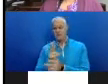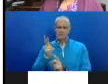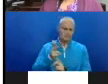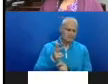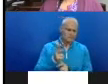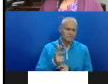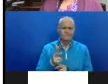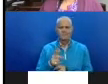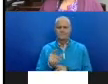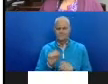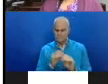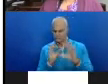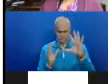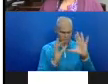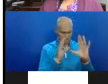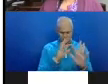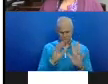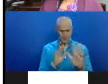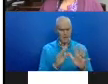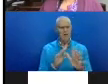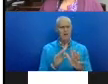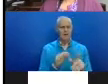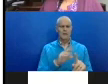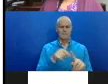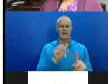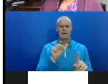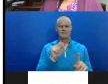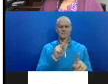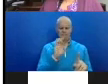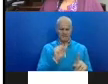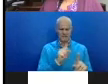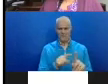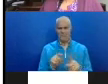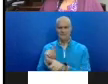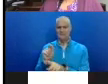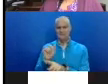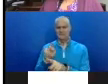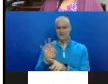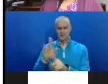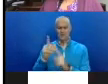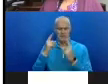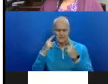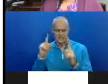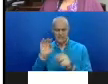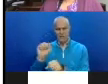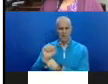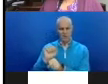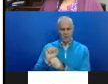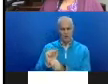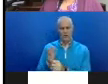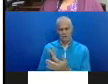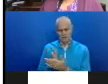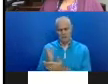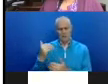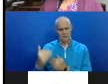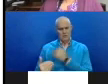it really came into focus that it was going to be about Steve, but it's also about Atia's achievement in terms of the work that she's moved through, in terms of her